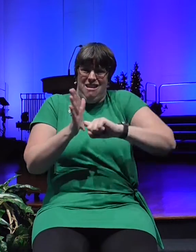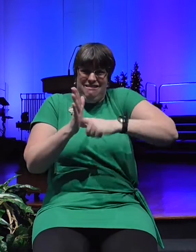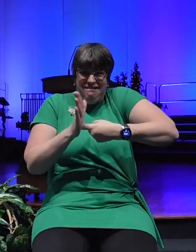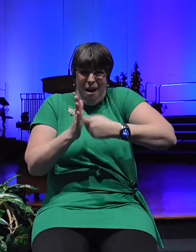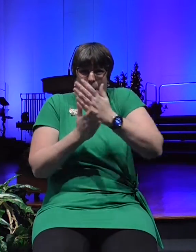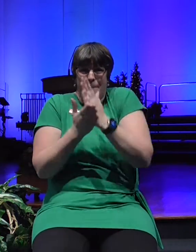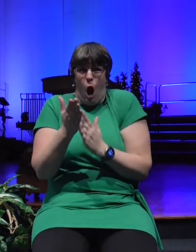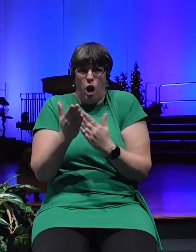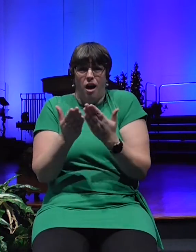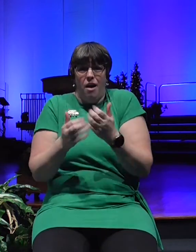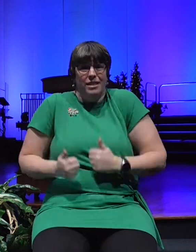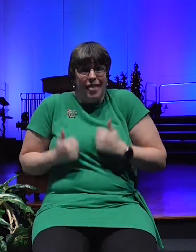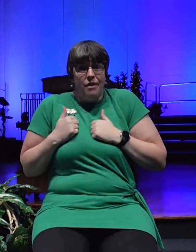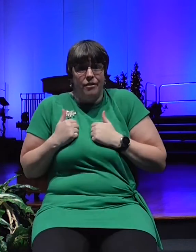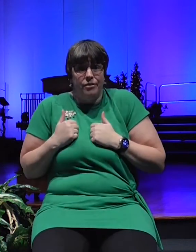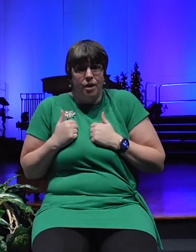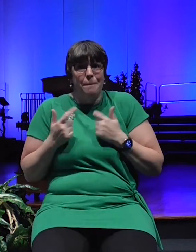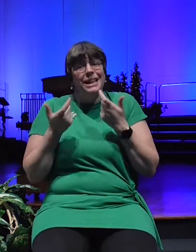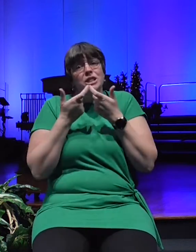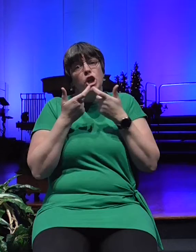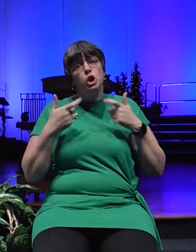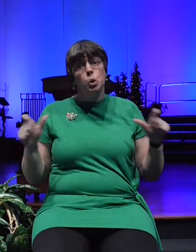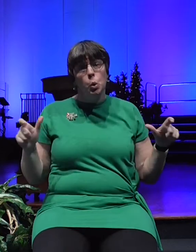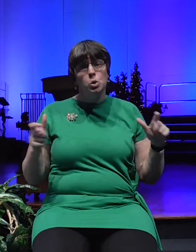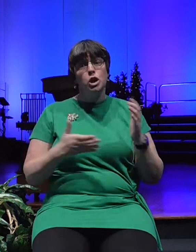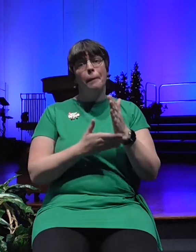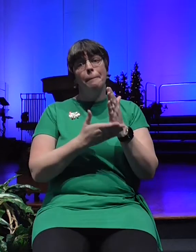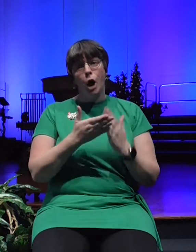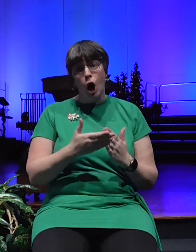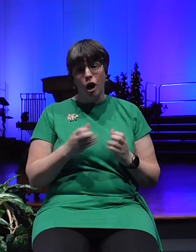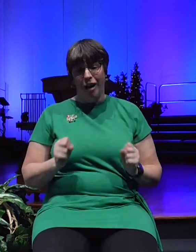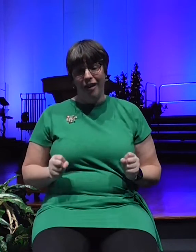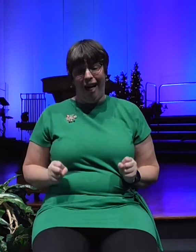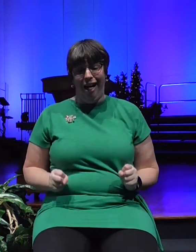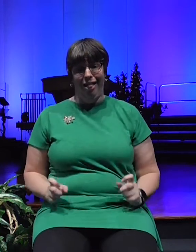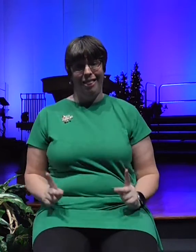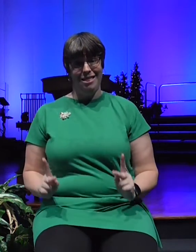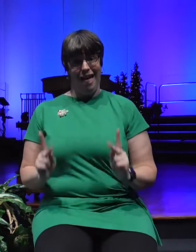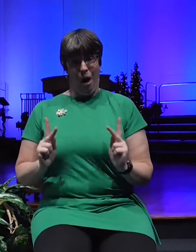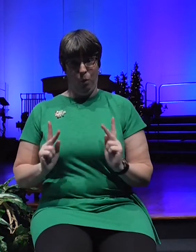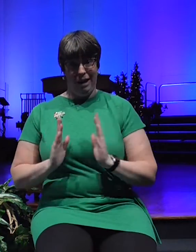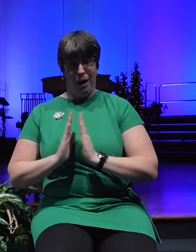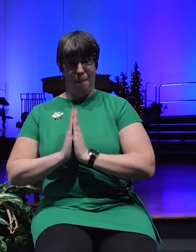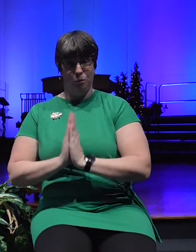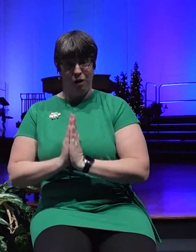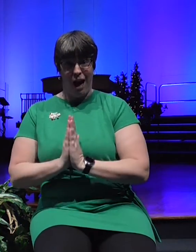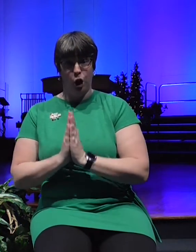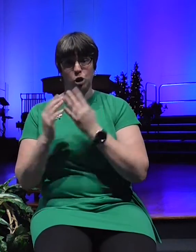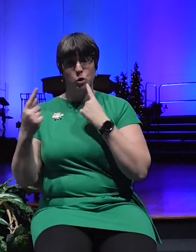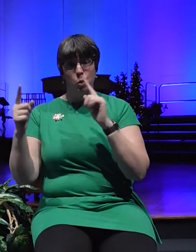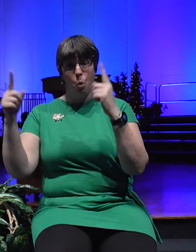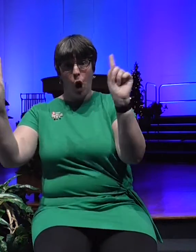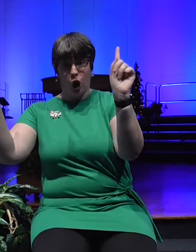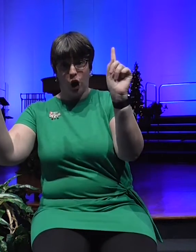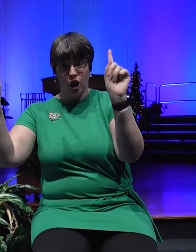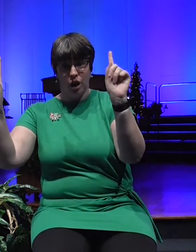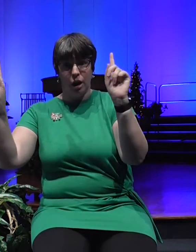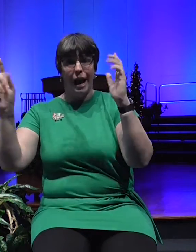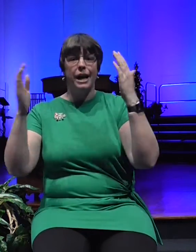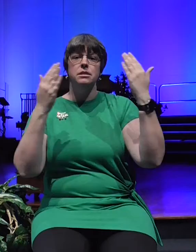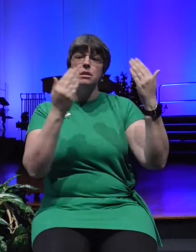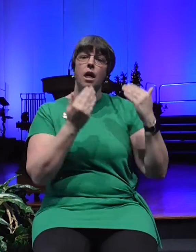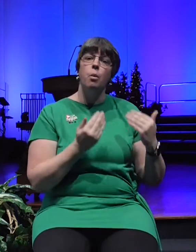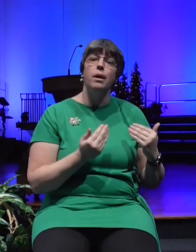life. But a huge part of allowing prayer to work for us is then to move